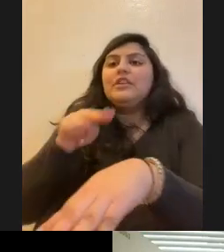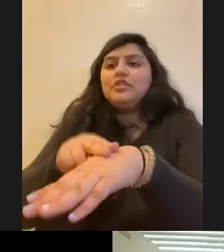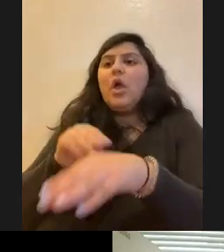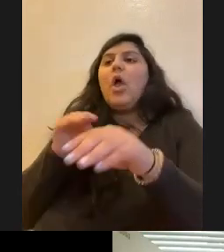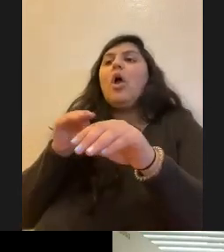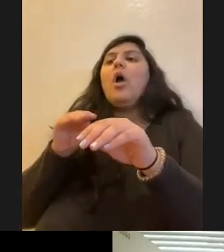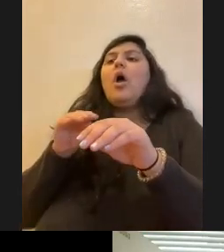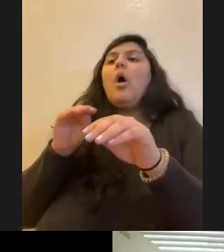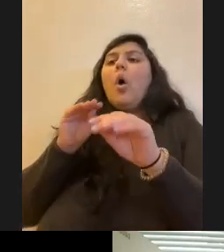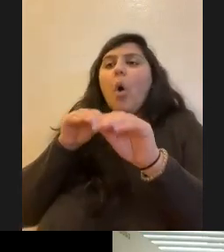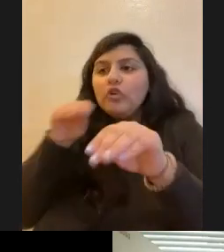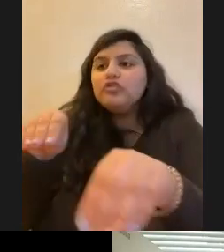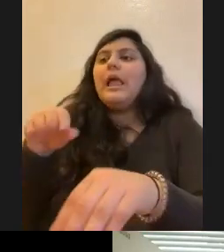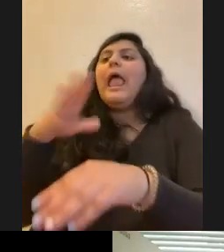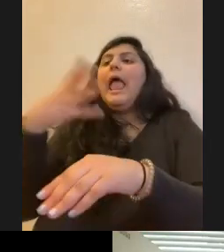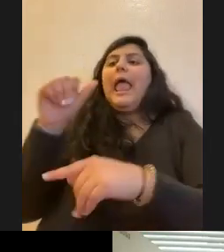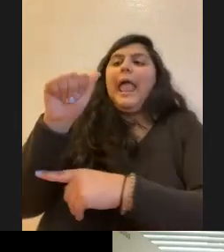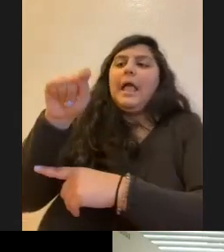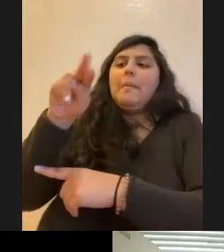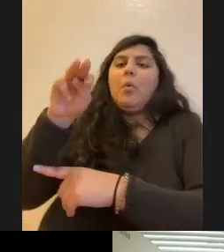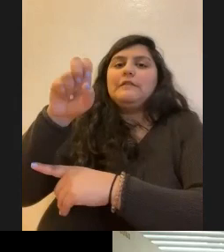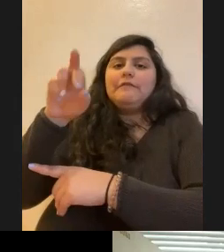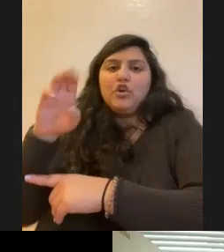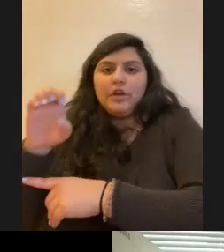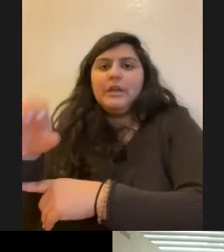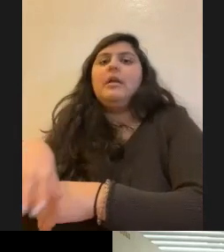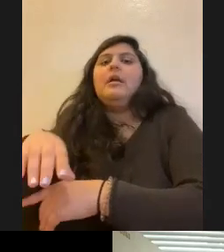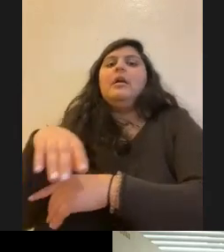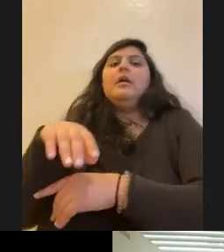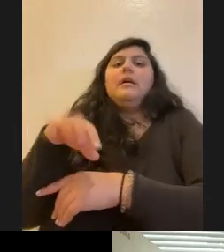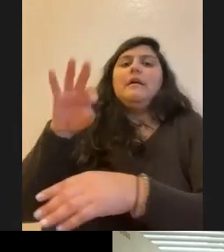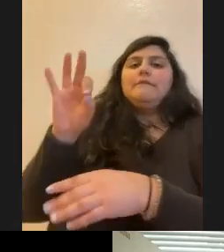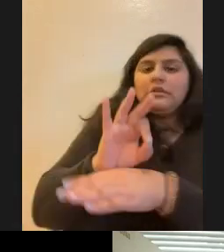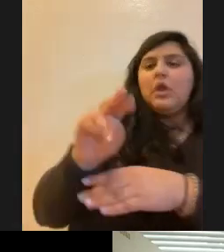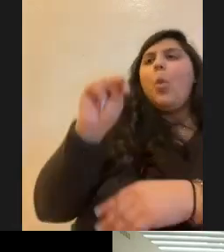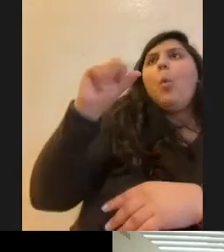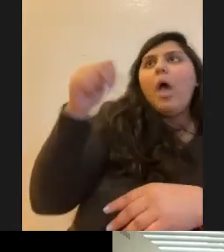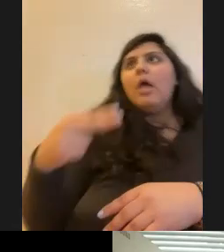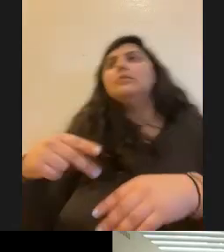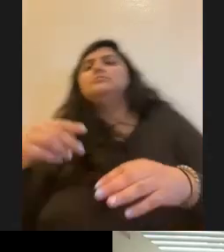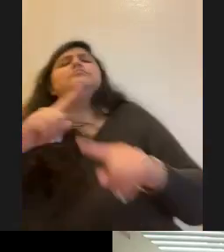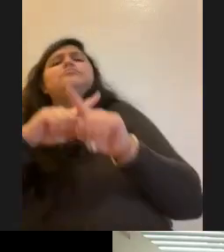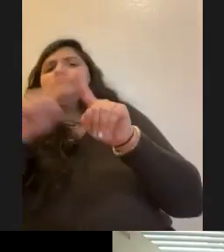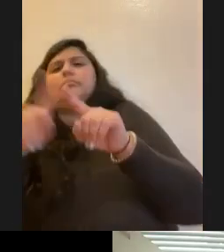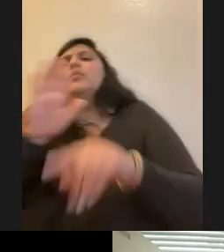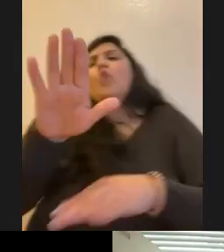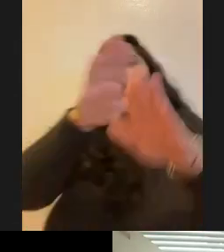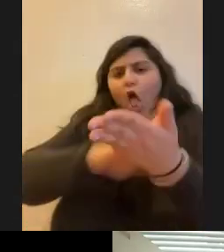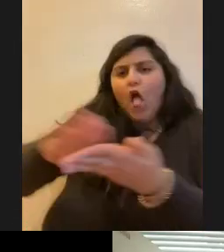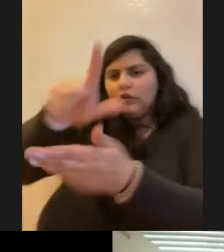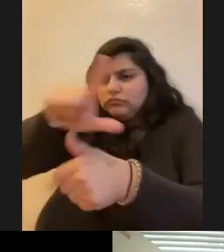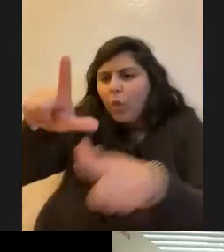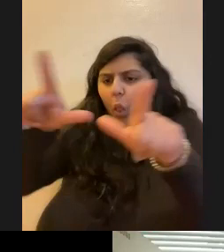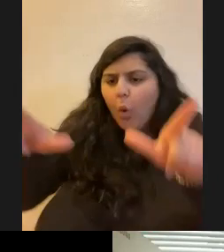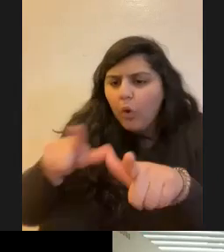NOAA, they have some opportunities for college students. And then looking just like locally at whatever college you're in, looking